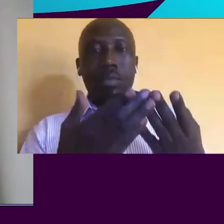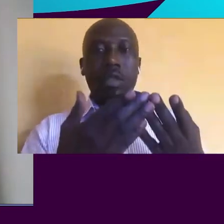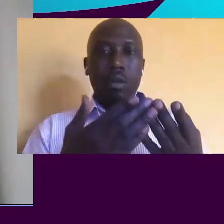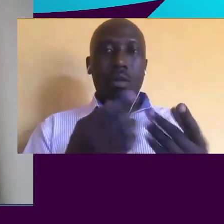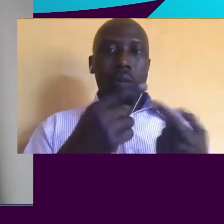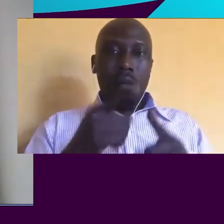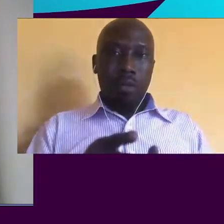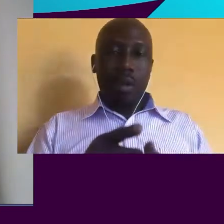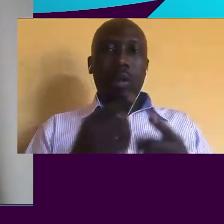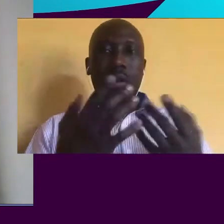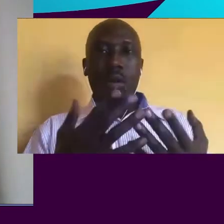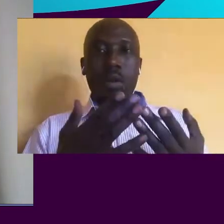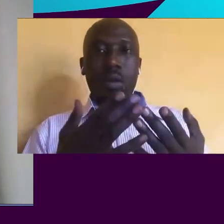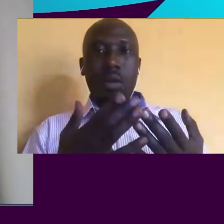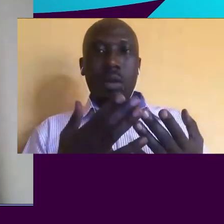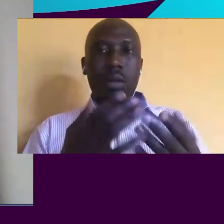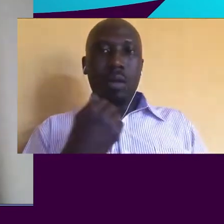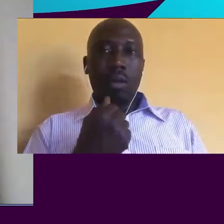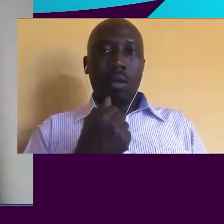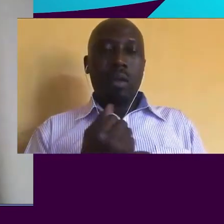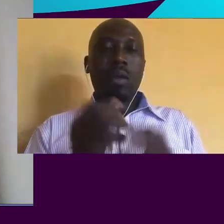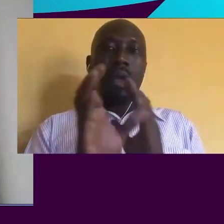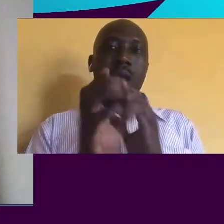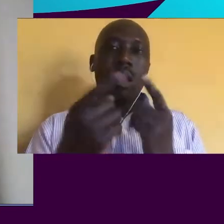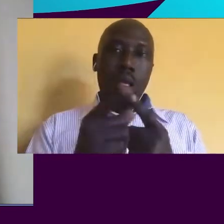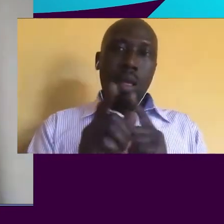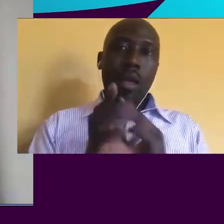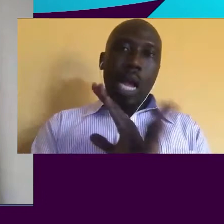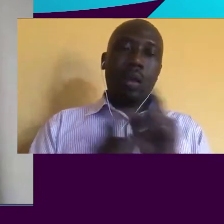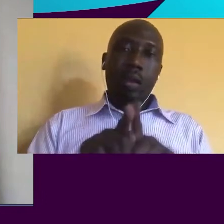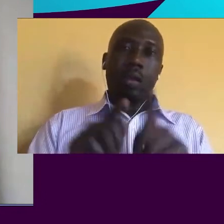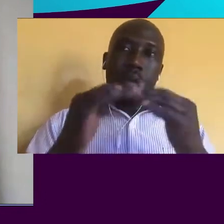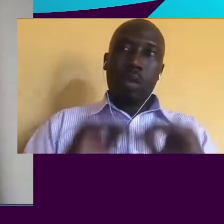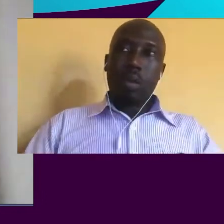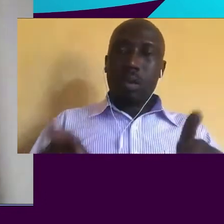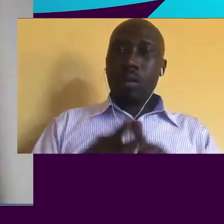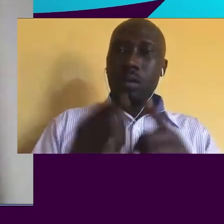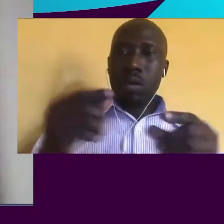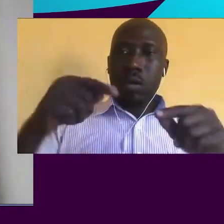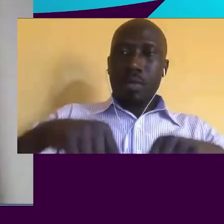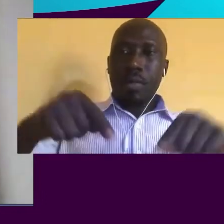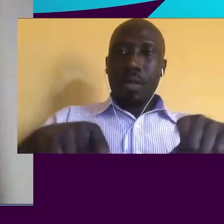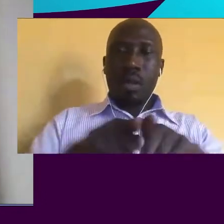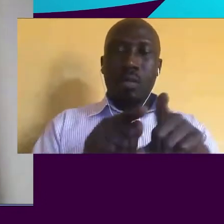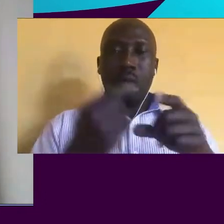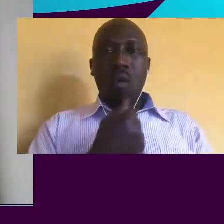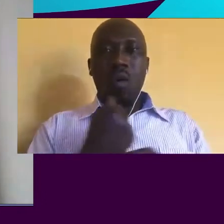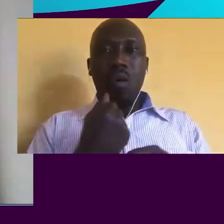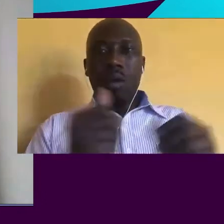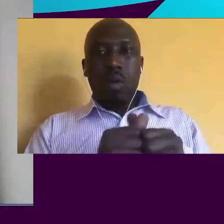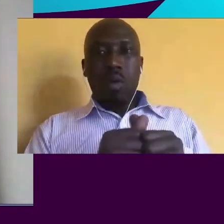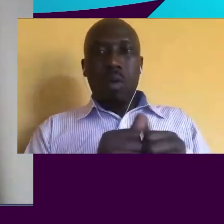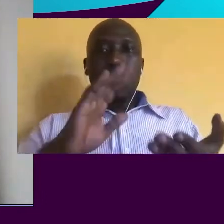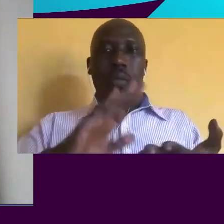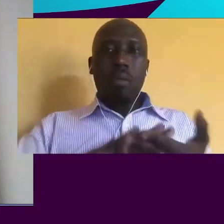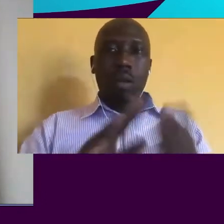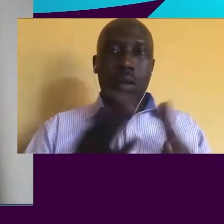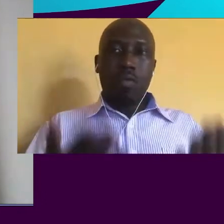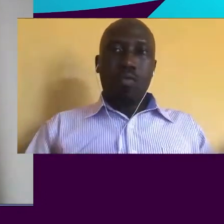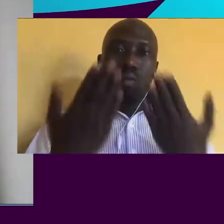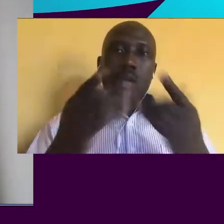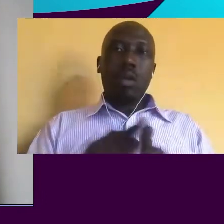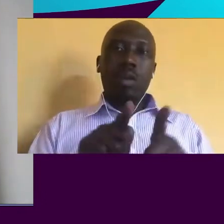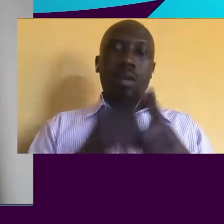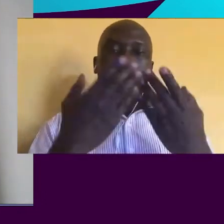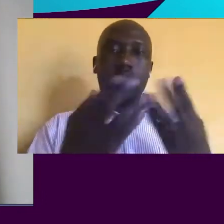countries. So, and then events like today, you know, working with local partners to promote gender equality in sport and